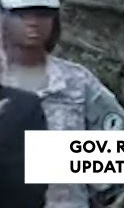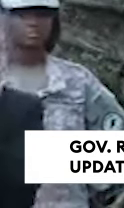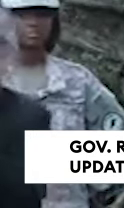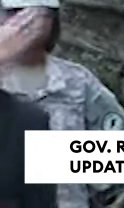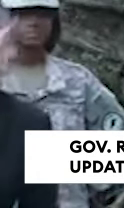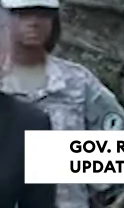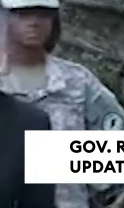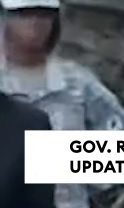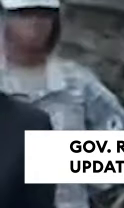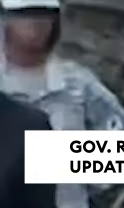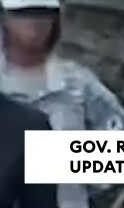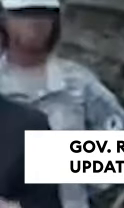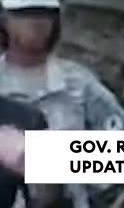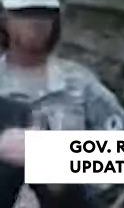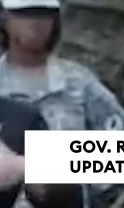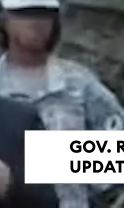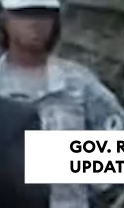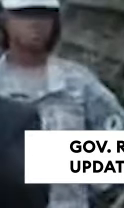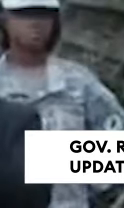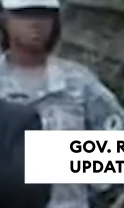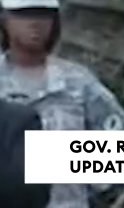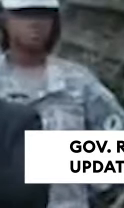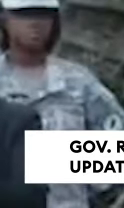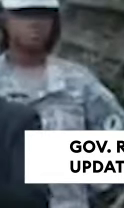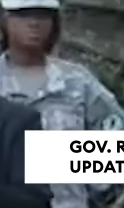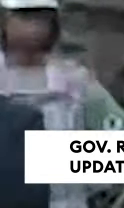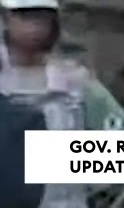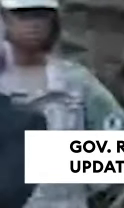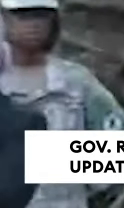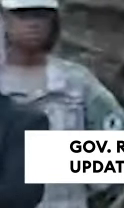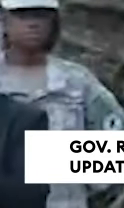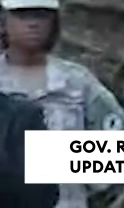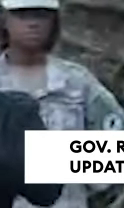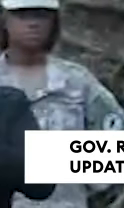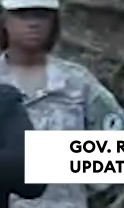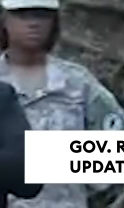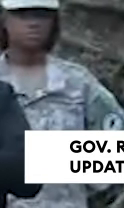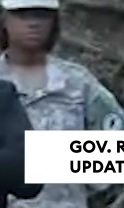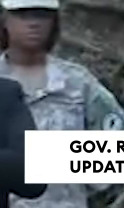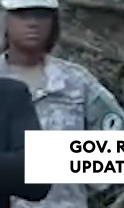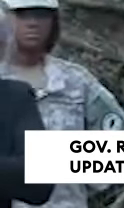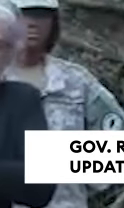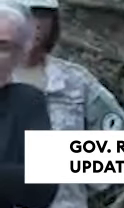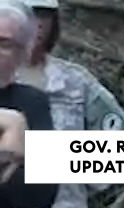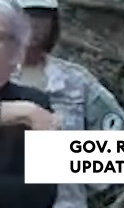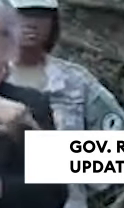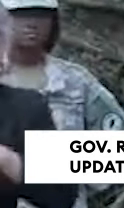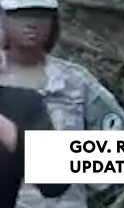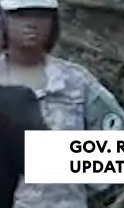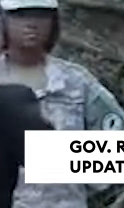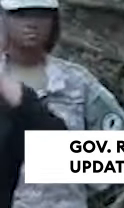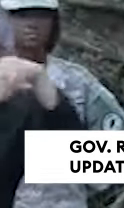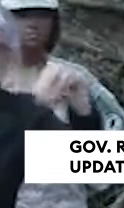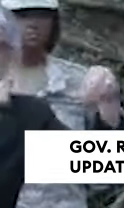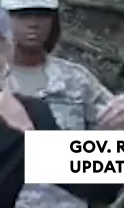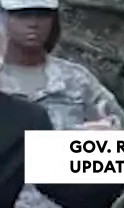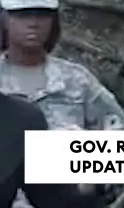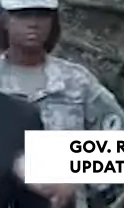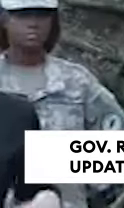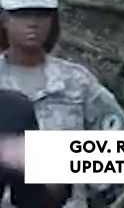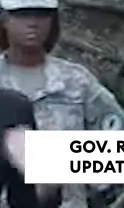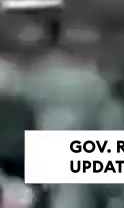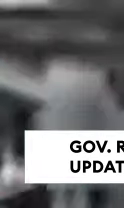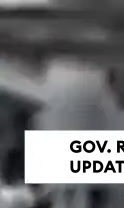sheer number of people who were without power and suffered severe damage was probably as much as ever happened